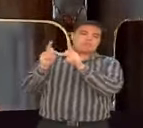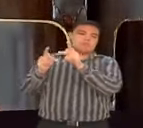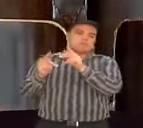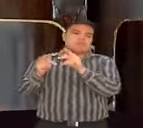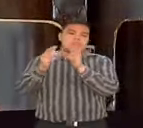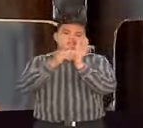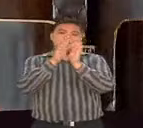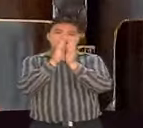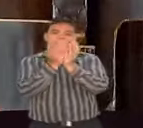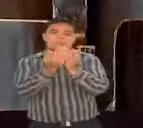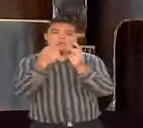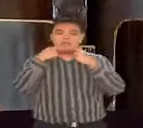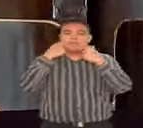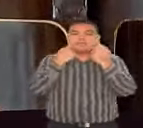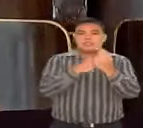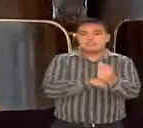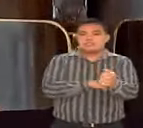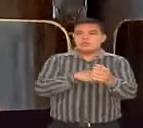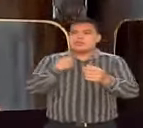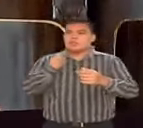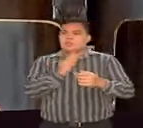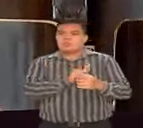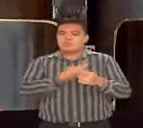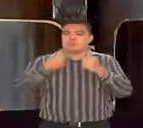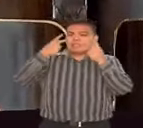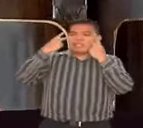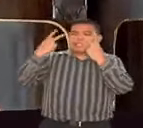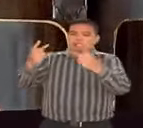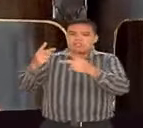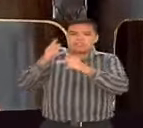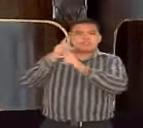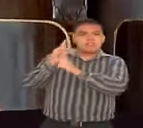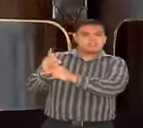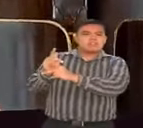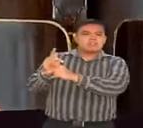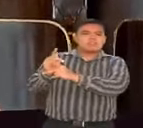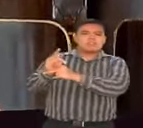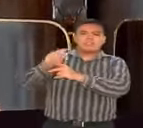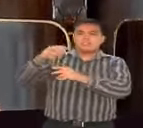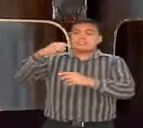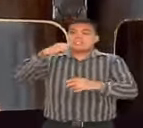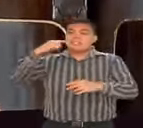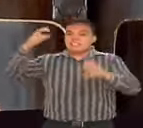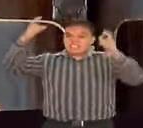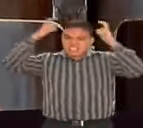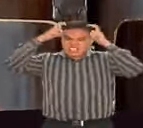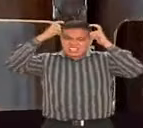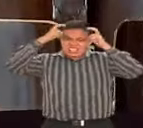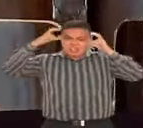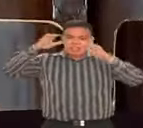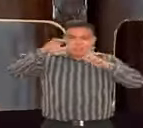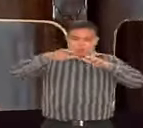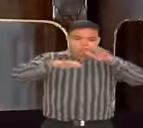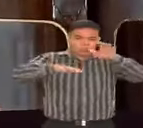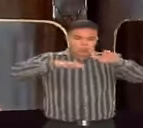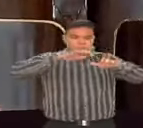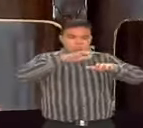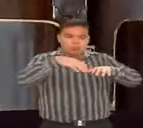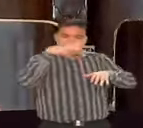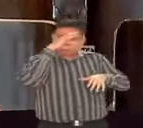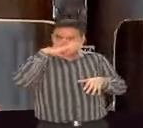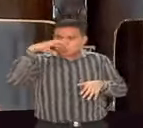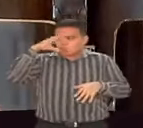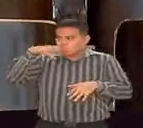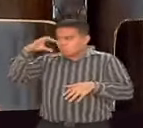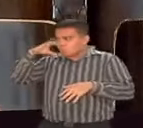1 Peter chapter 5, verse number 8, "Be sober, be vigilant, because your adversary, the devil, as a roaring lion, walketh about,